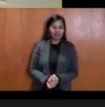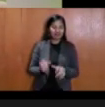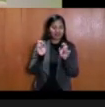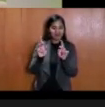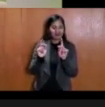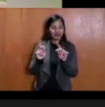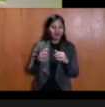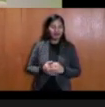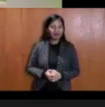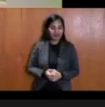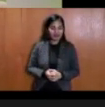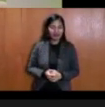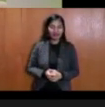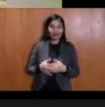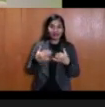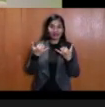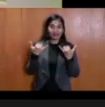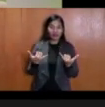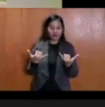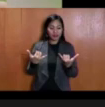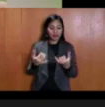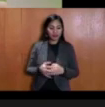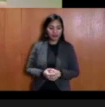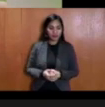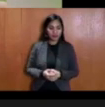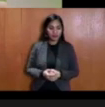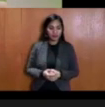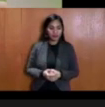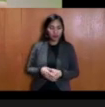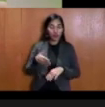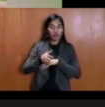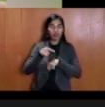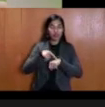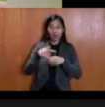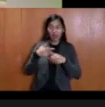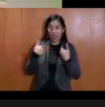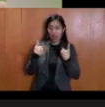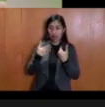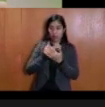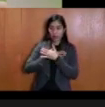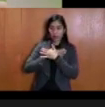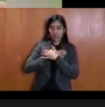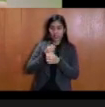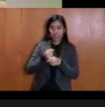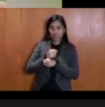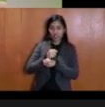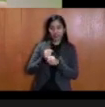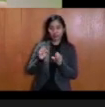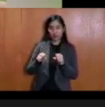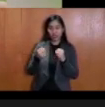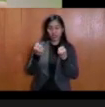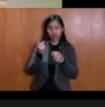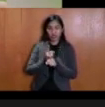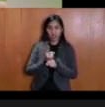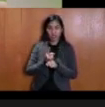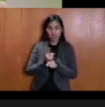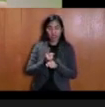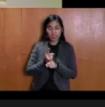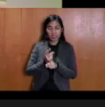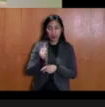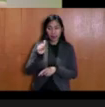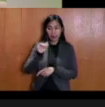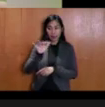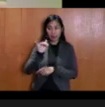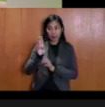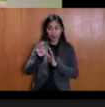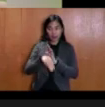right. So we have, since we went over time, we'll still have coffee break, right? Yes. We still have coffee break. 15 minutes at